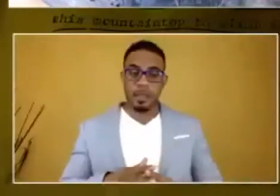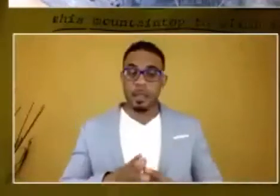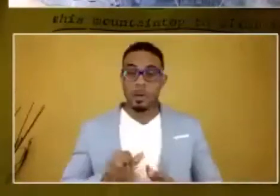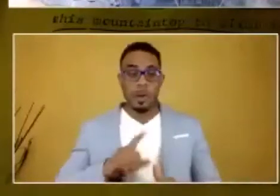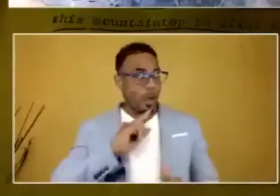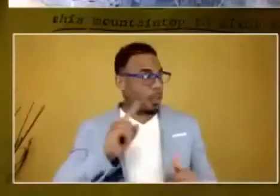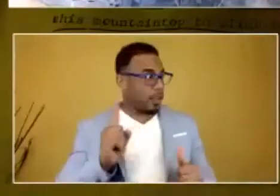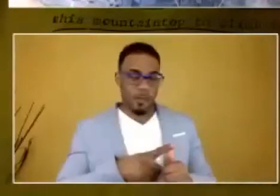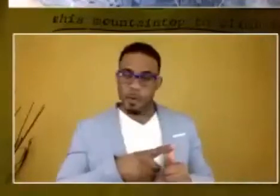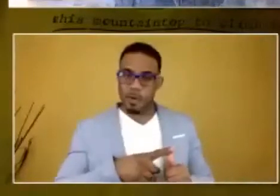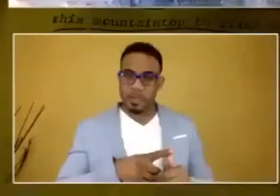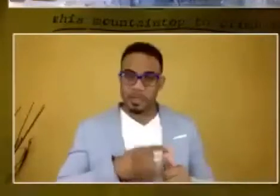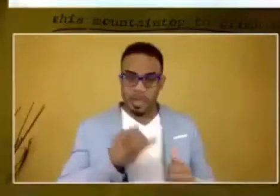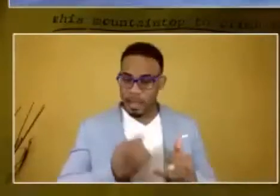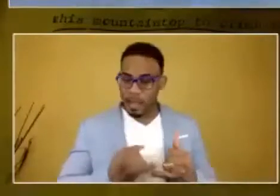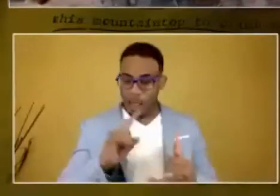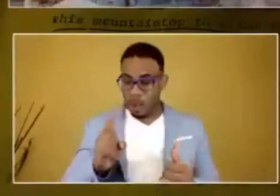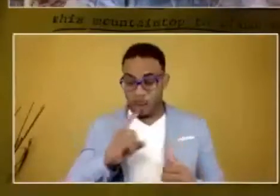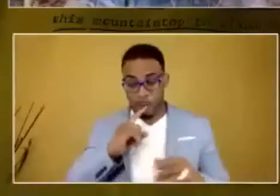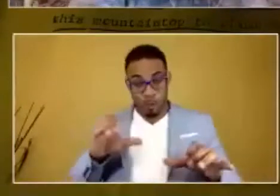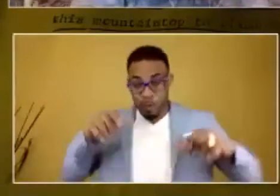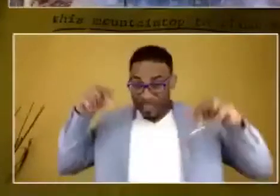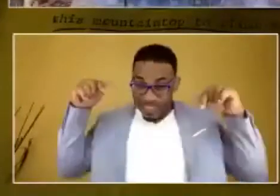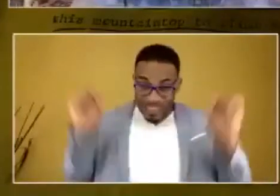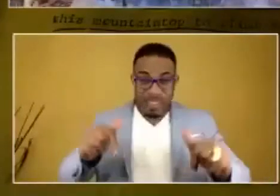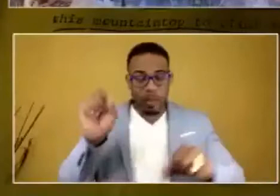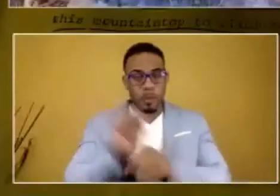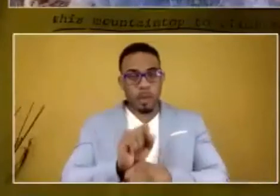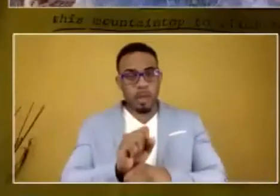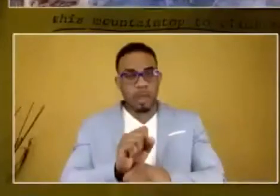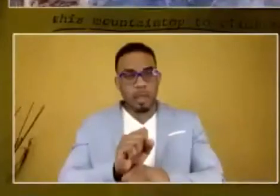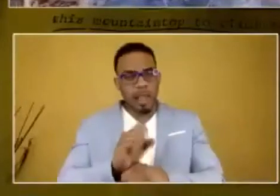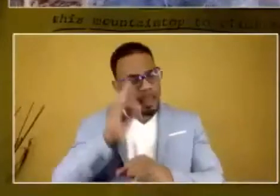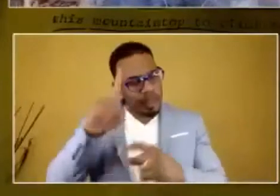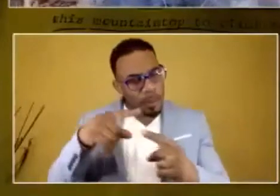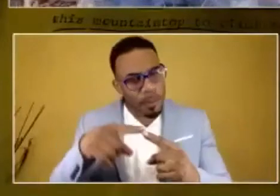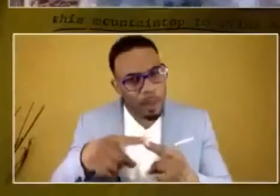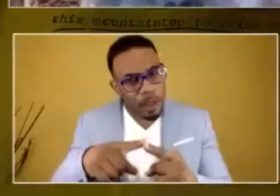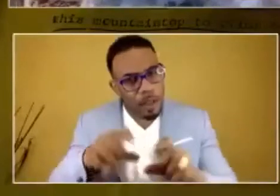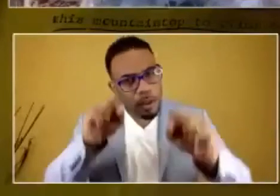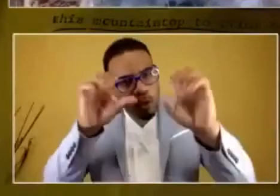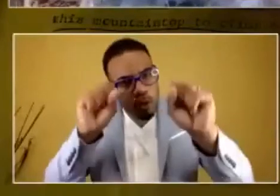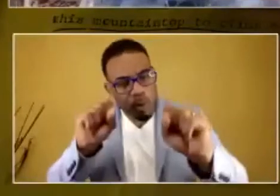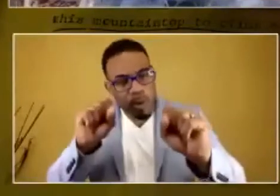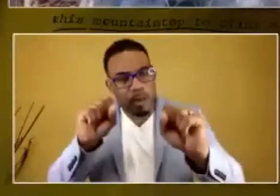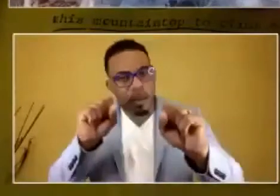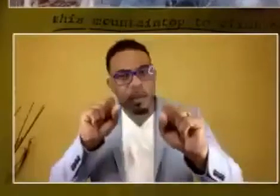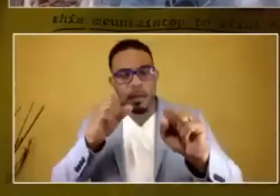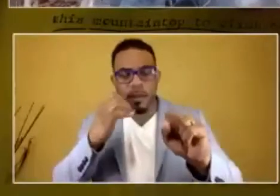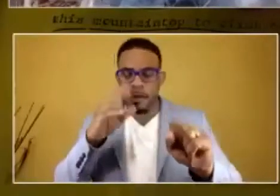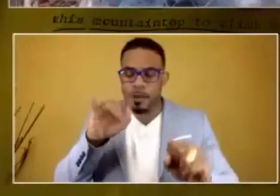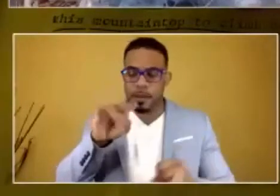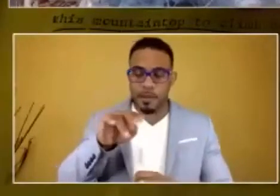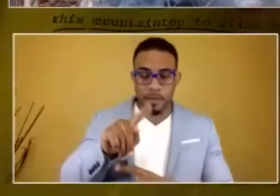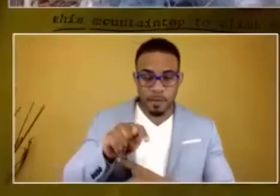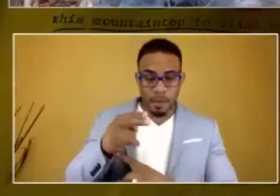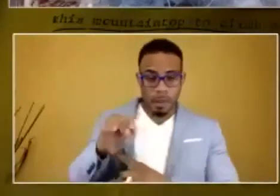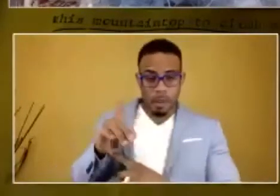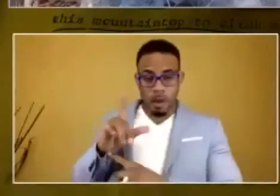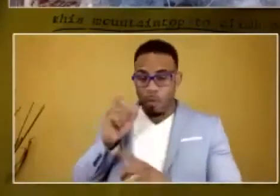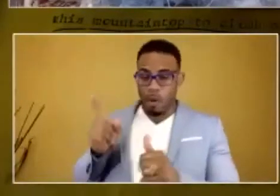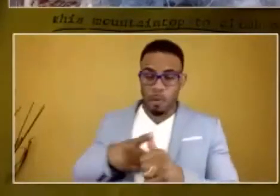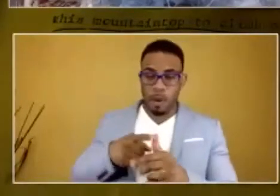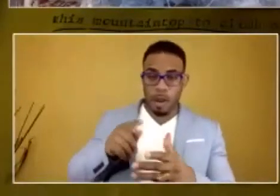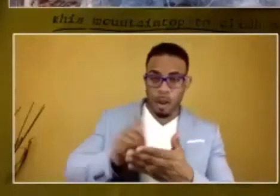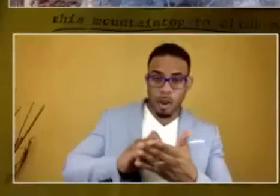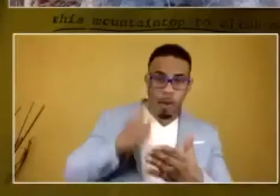first, last, or only to be doing this work. I think about the incredible Vincent Harding, who was one of the primary authors of the Beyond